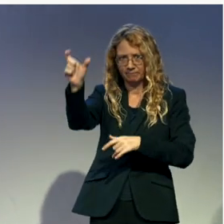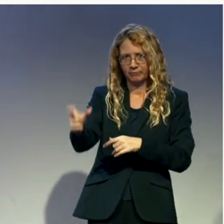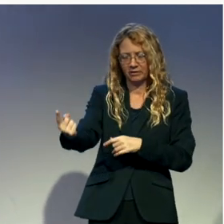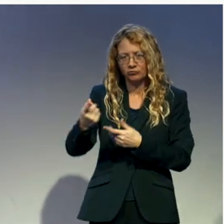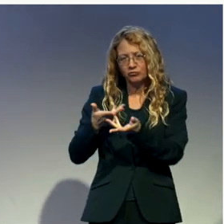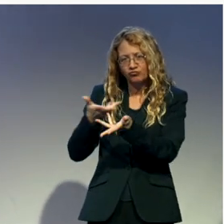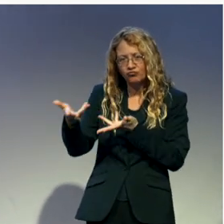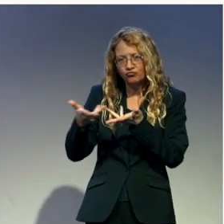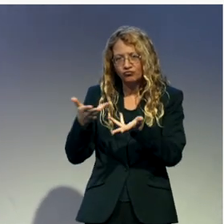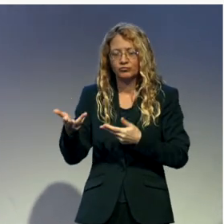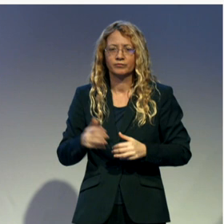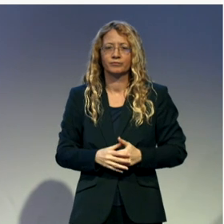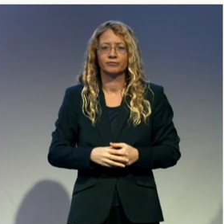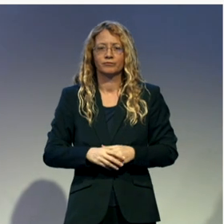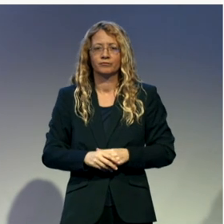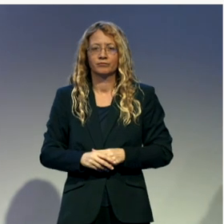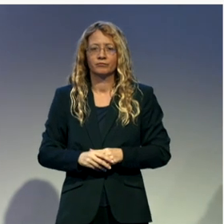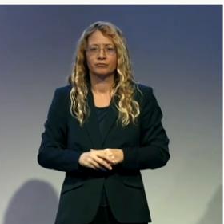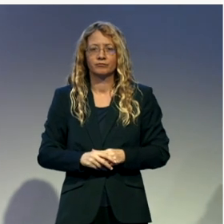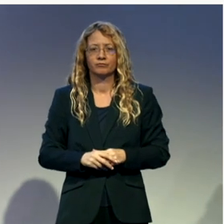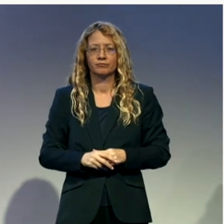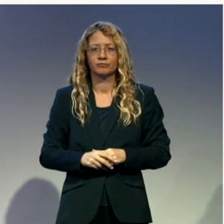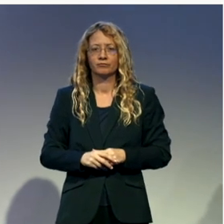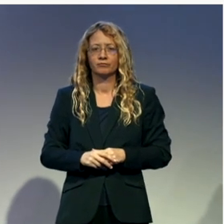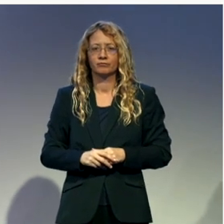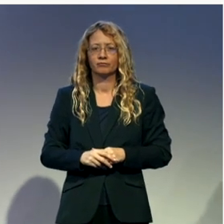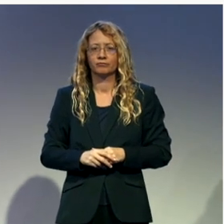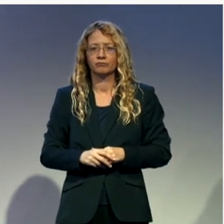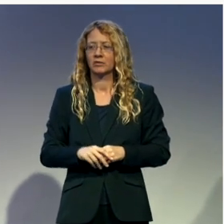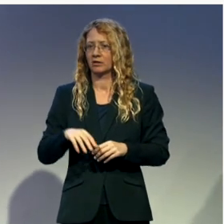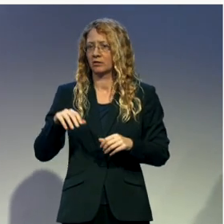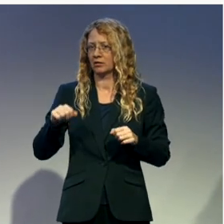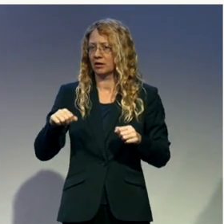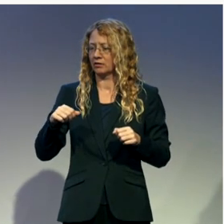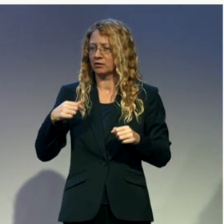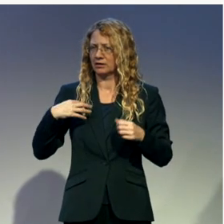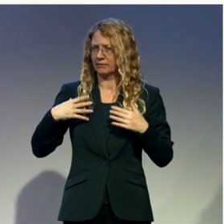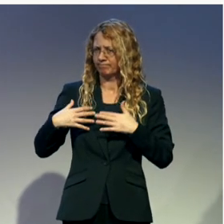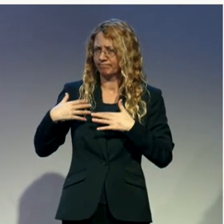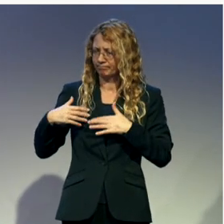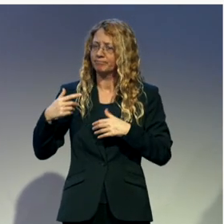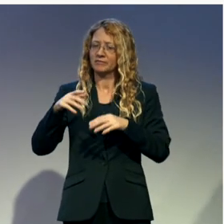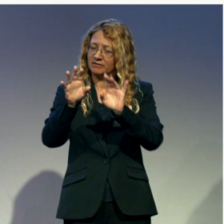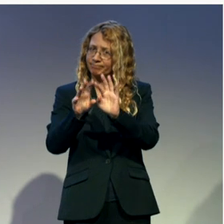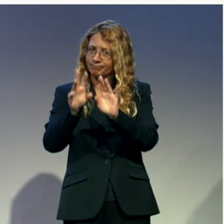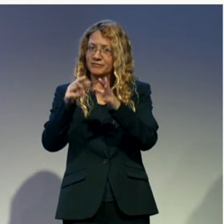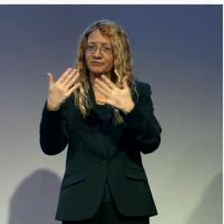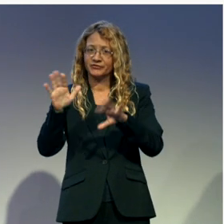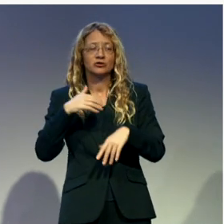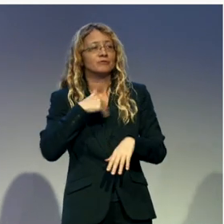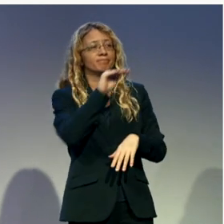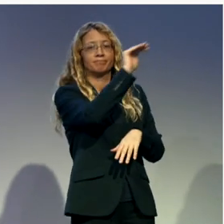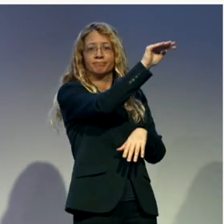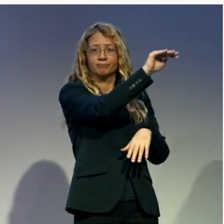doctor whatever is the problem, and the doctor goes and talks to them, to the patients. But the doctors are very surprised